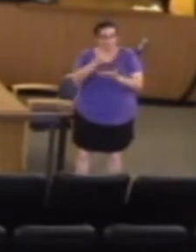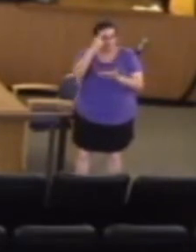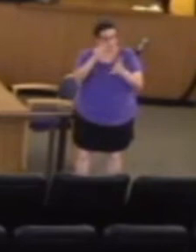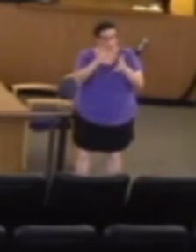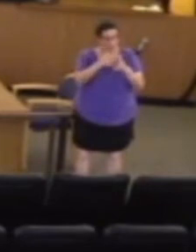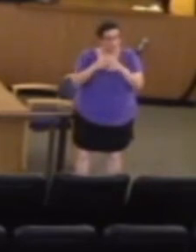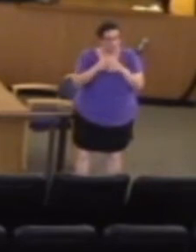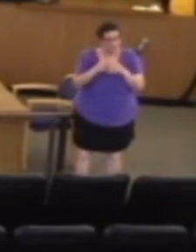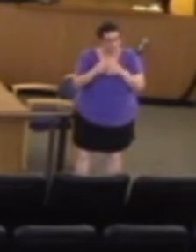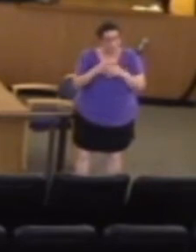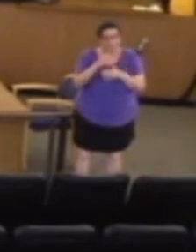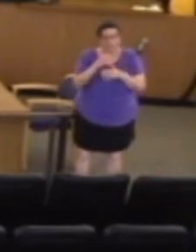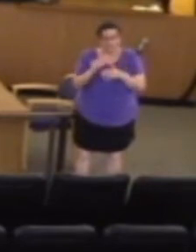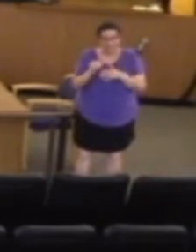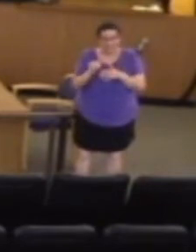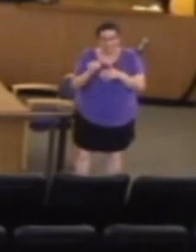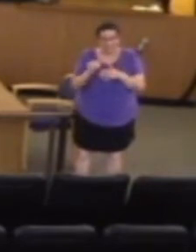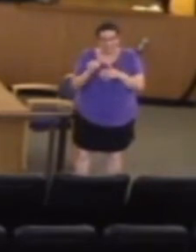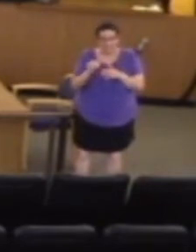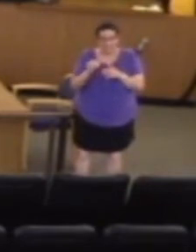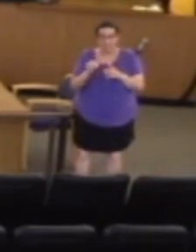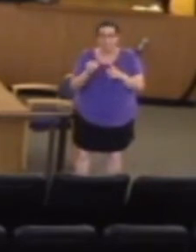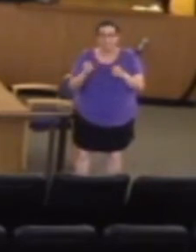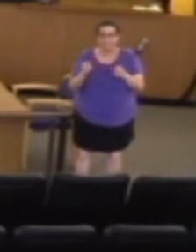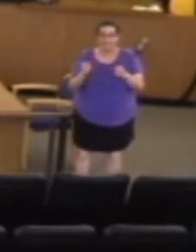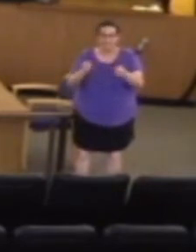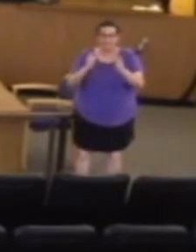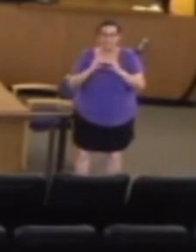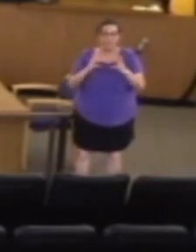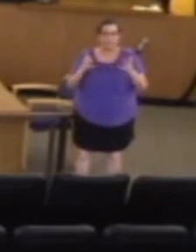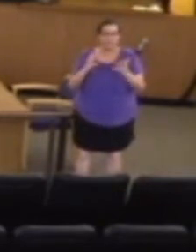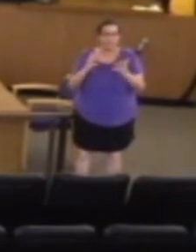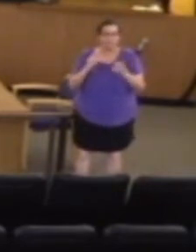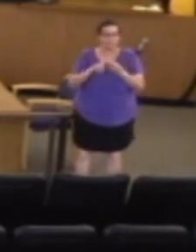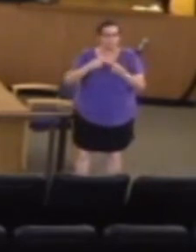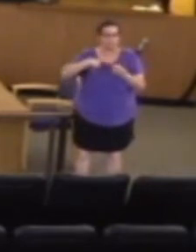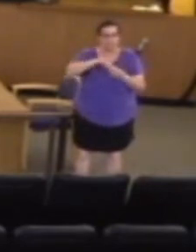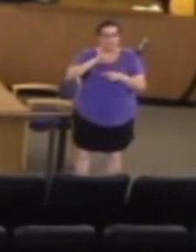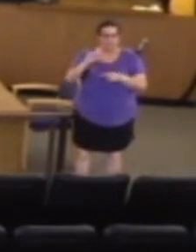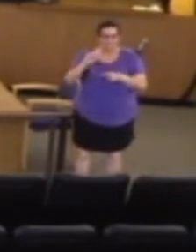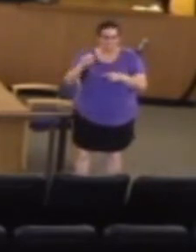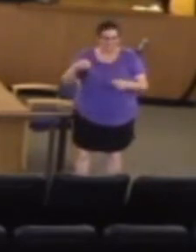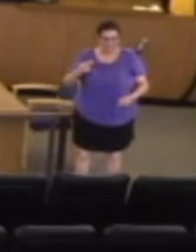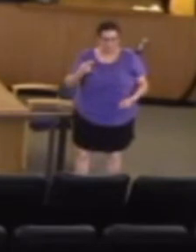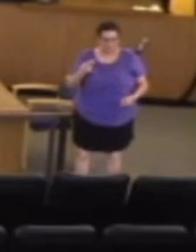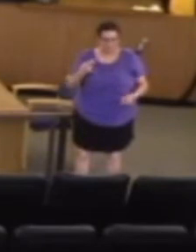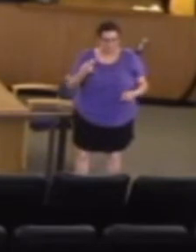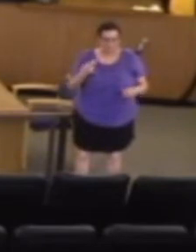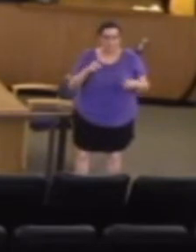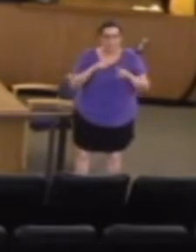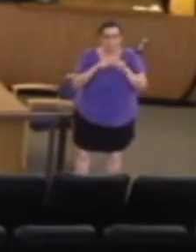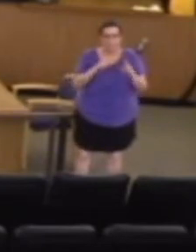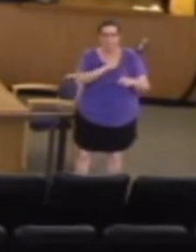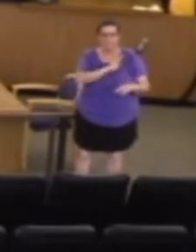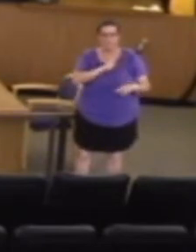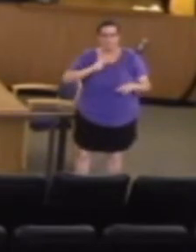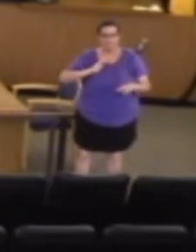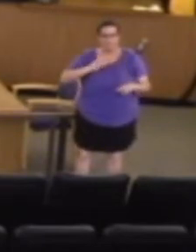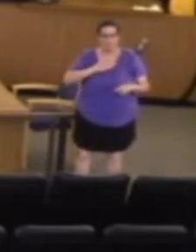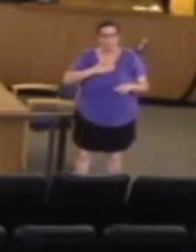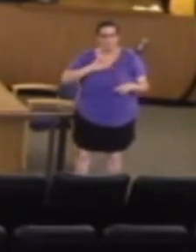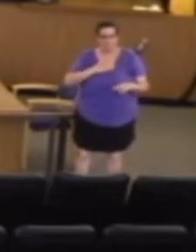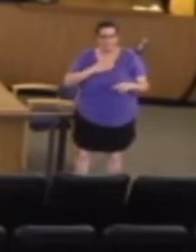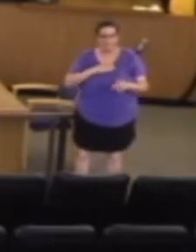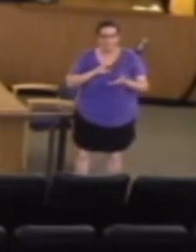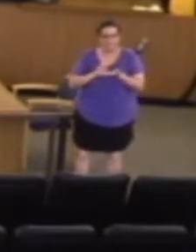is in rather generous proportions to our town can have positive effects on all three forms. If the board please appropriate